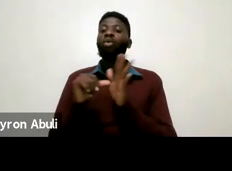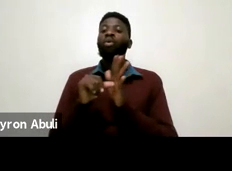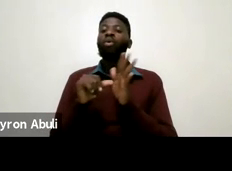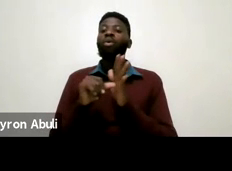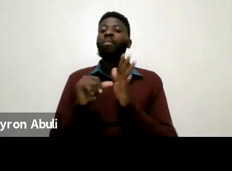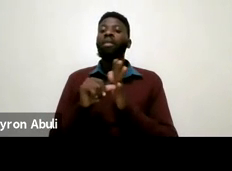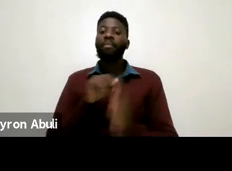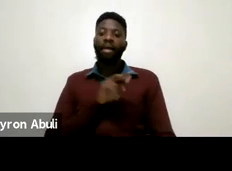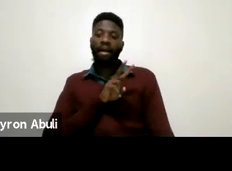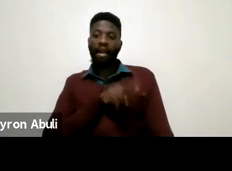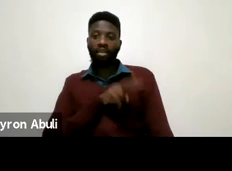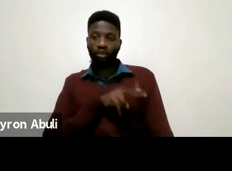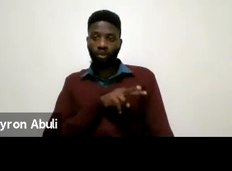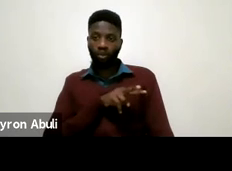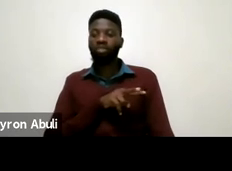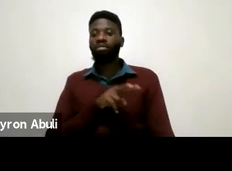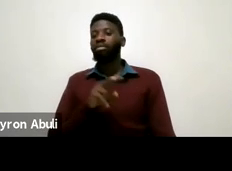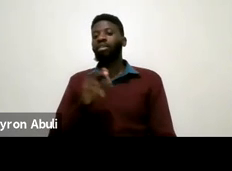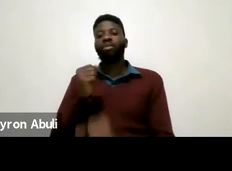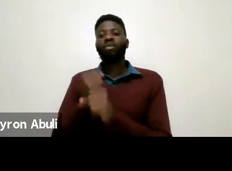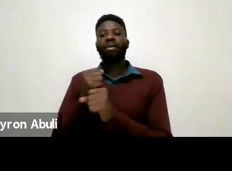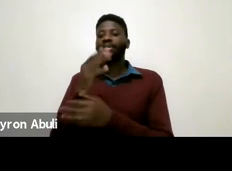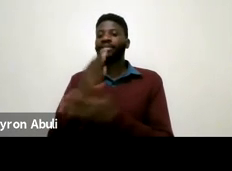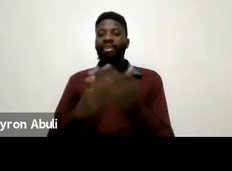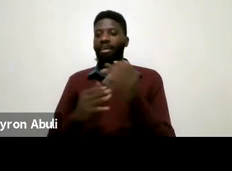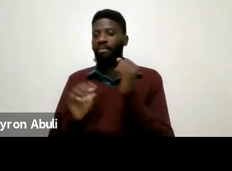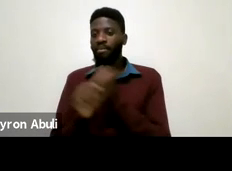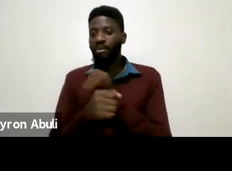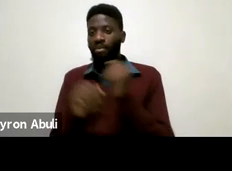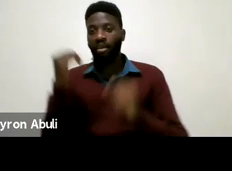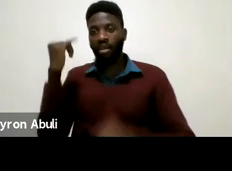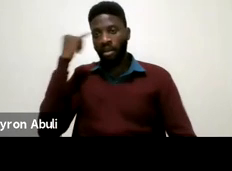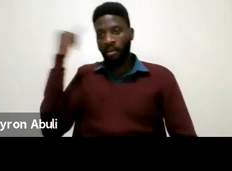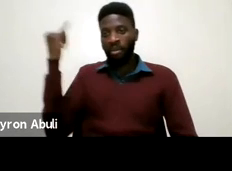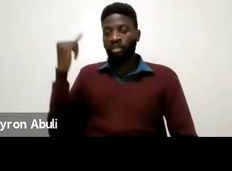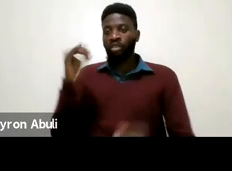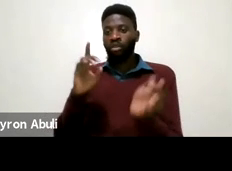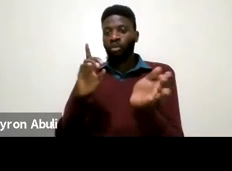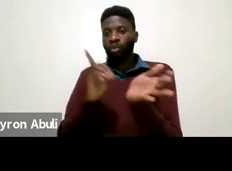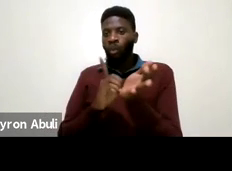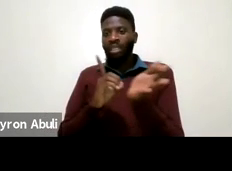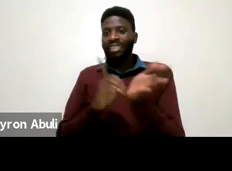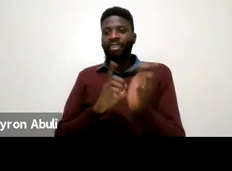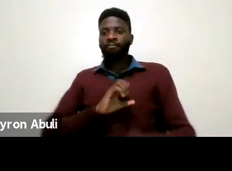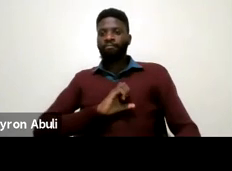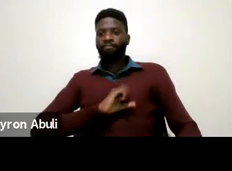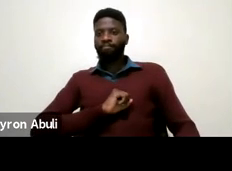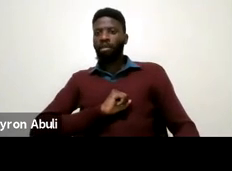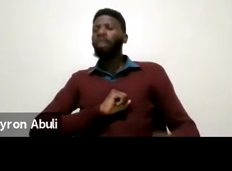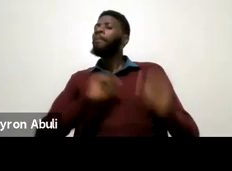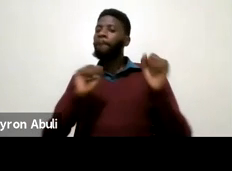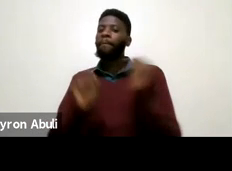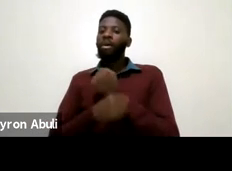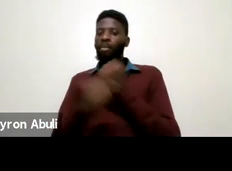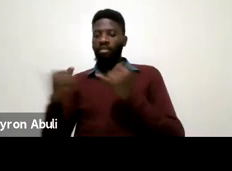careers. You can imagine a doctor who is really very impatient with you, and you're trying to explain something